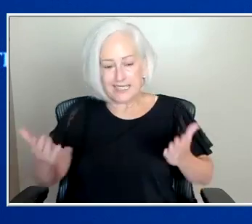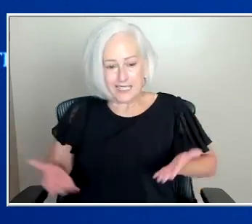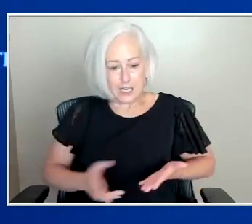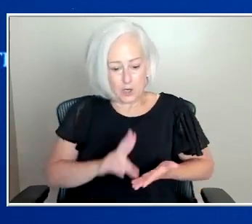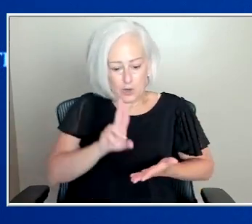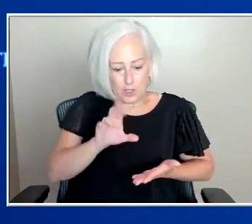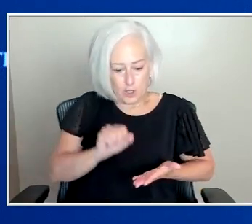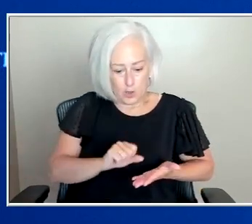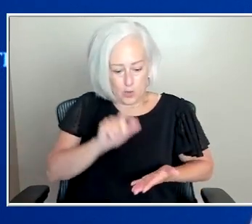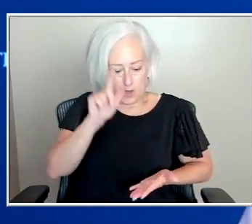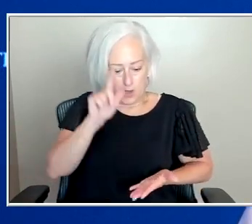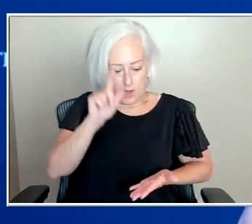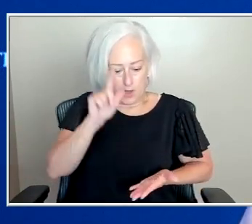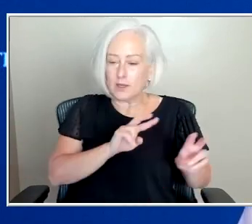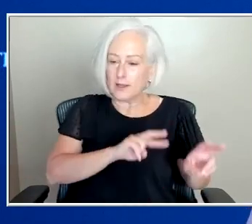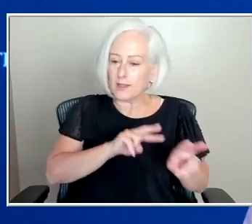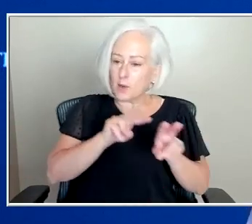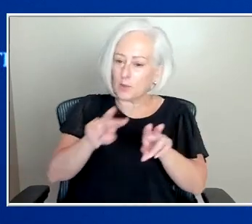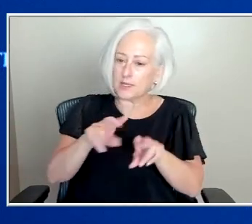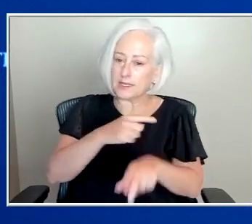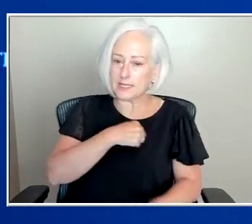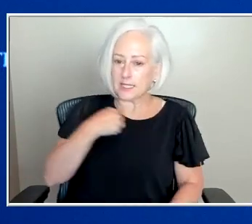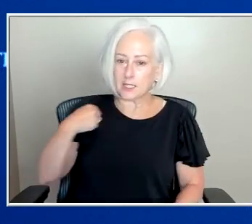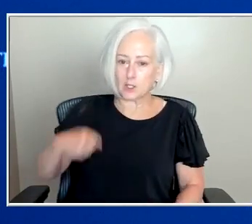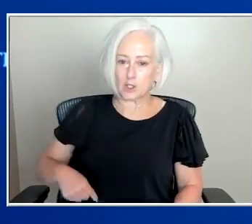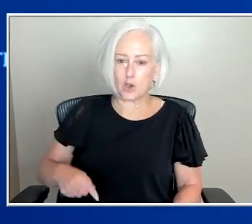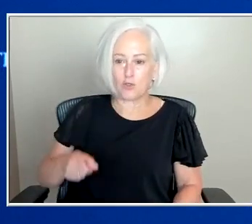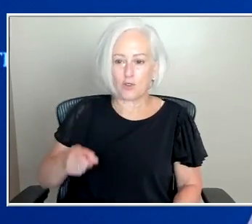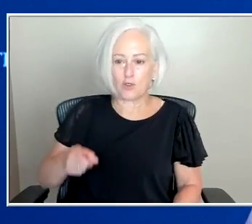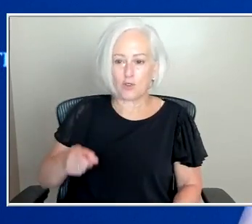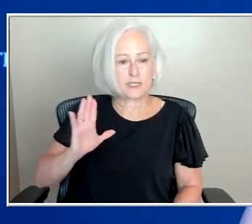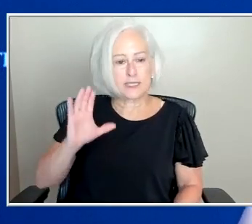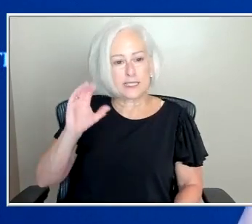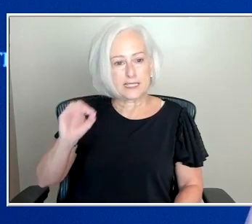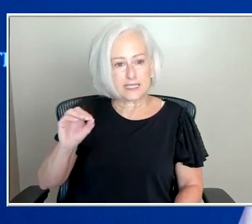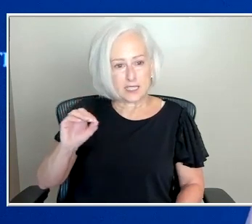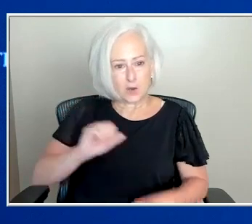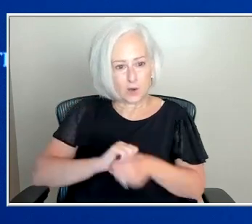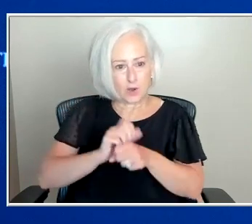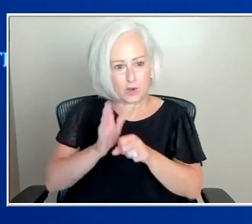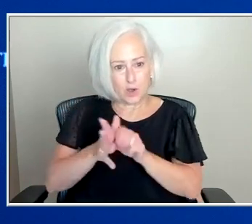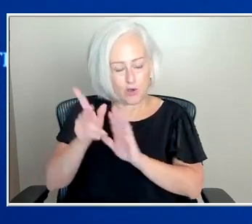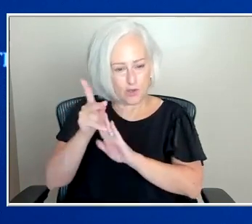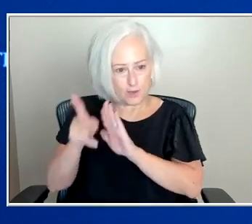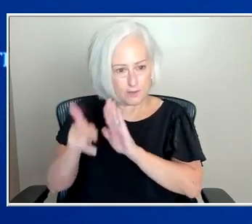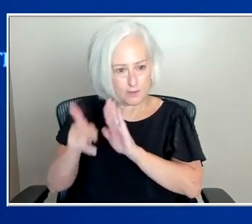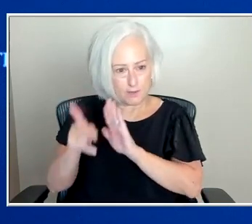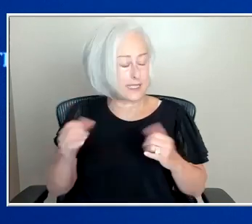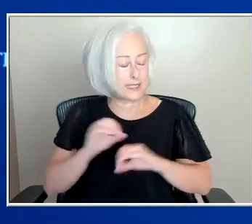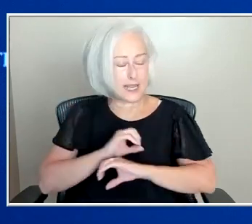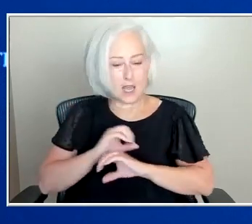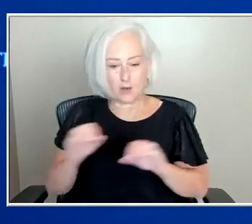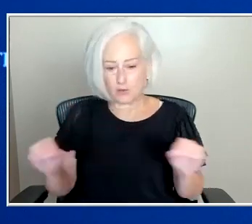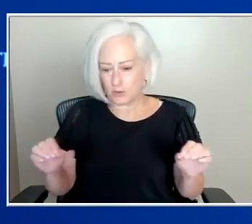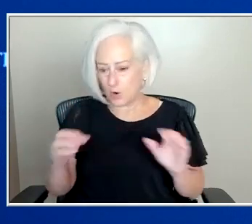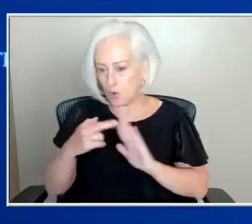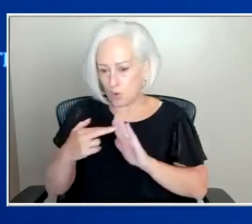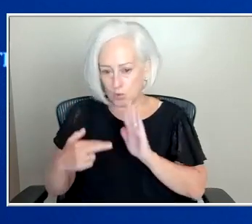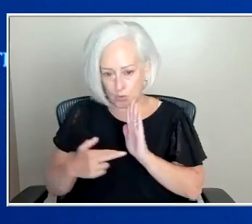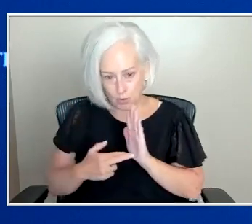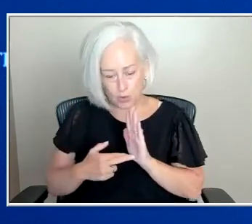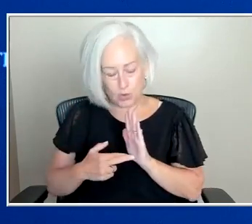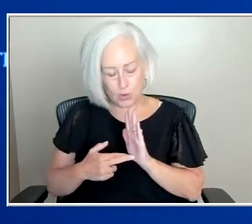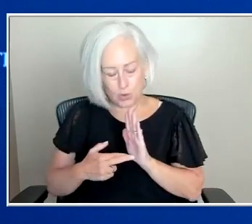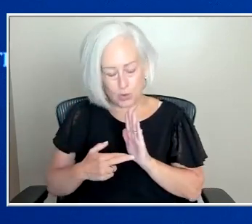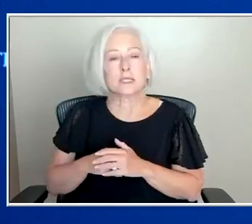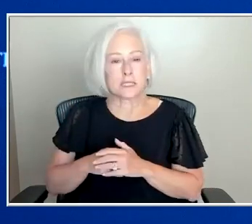China. They had that zero COVID policy for so long. Now there is no restrictions. Now it's more of a zero restrictions policy. It's